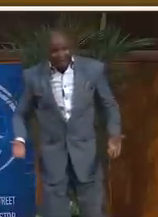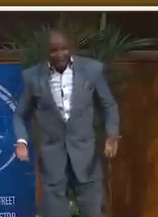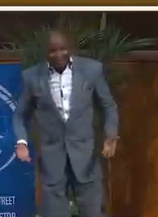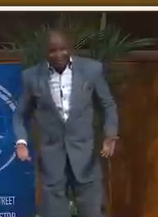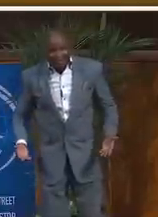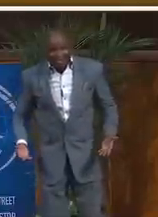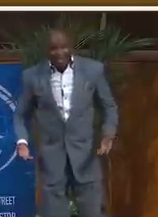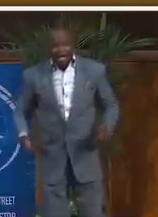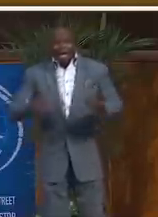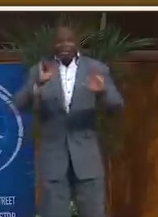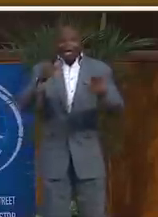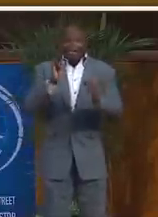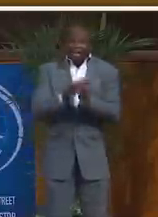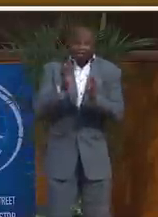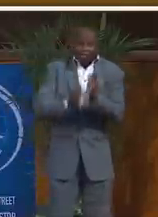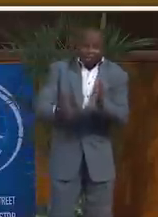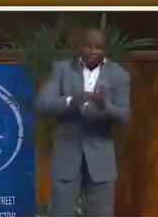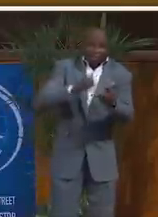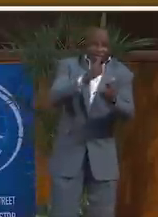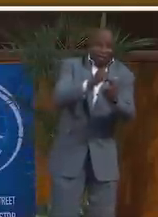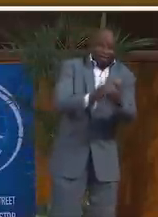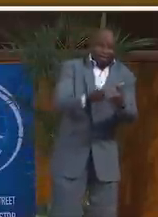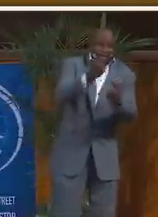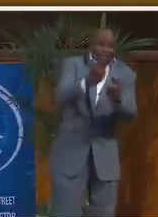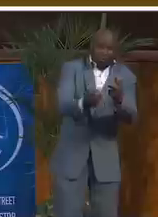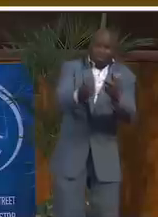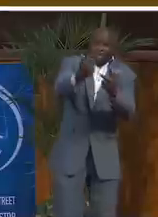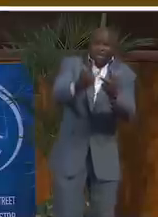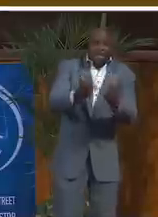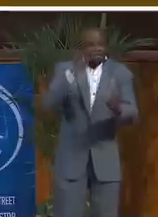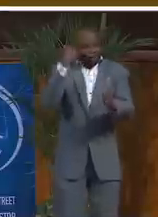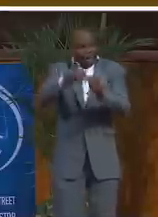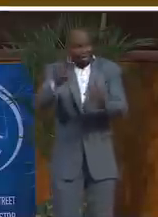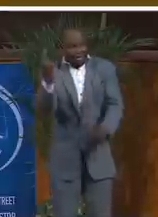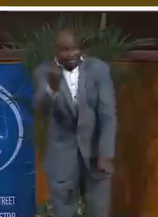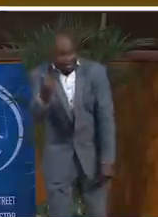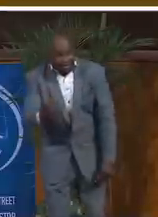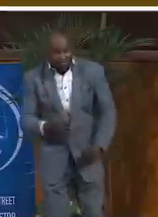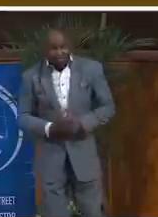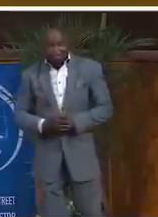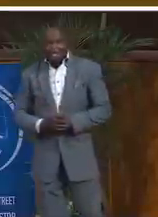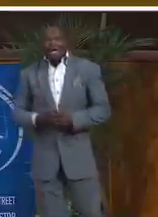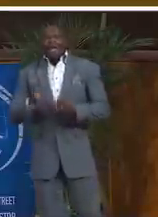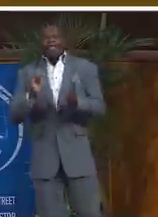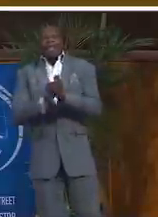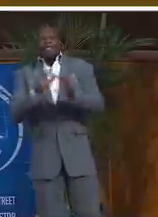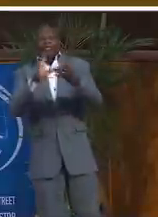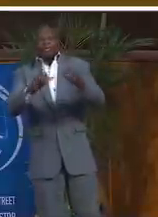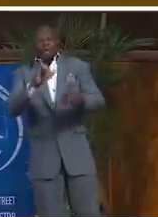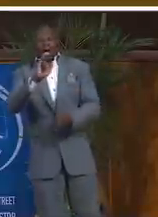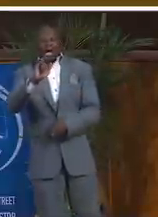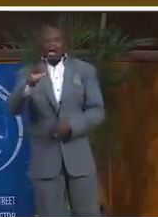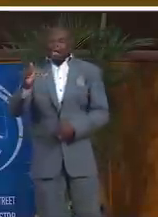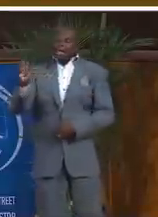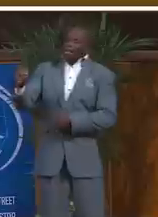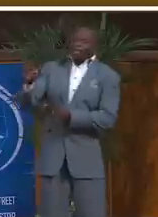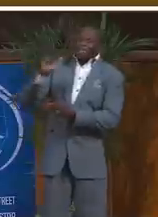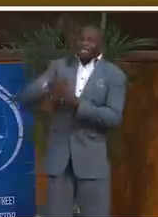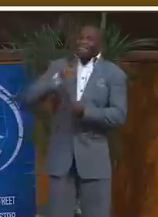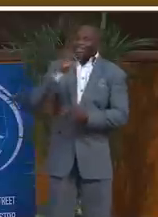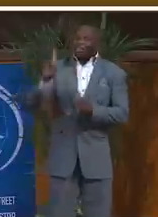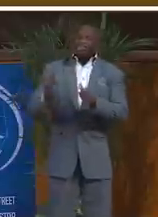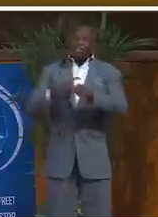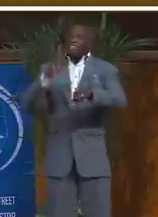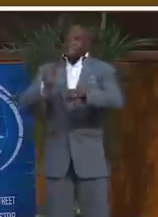Now, that repetition is meant to remind you of something. That phrase, I am, that's not the